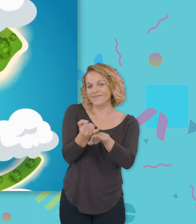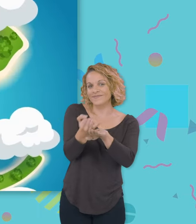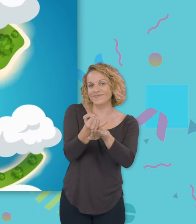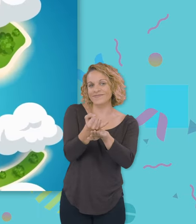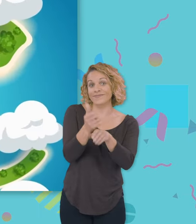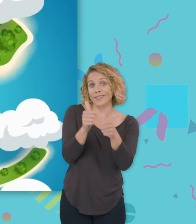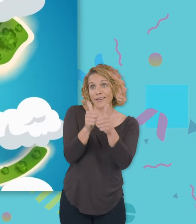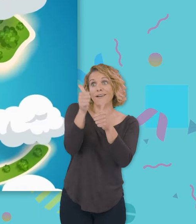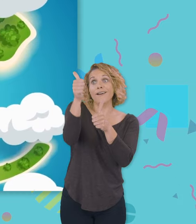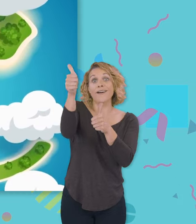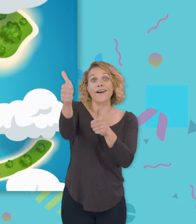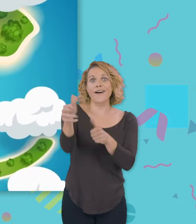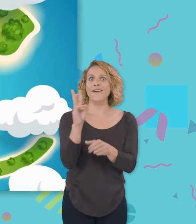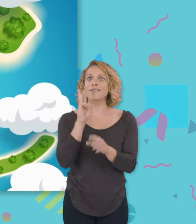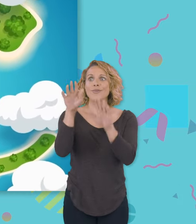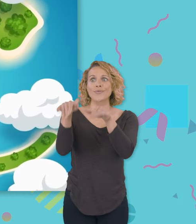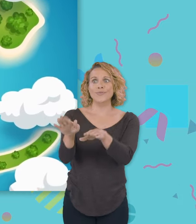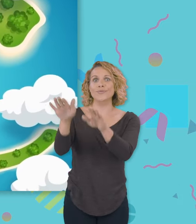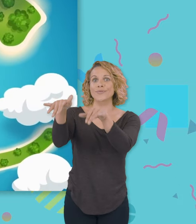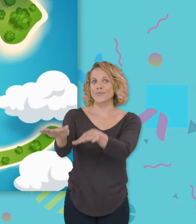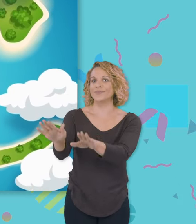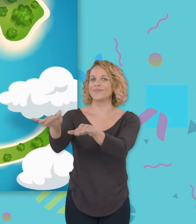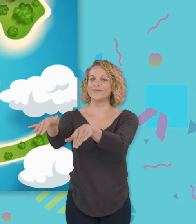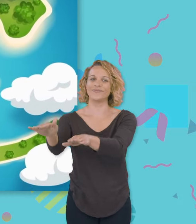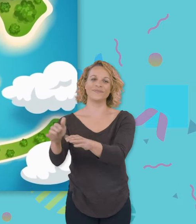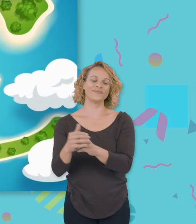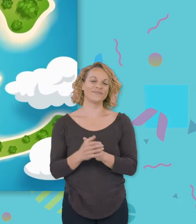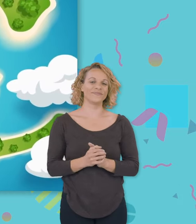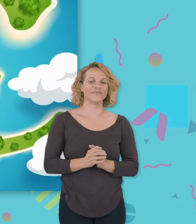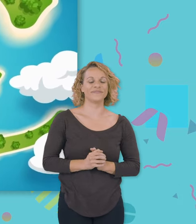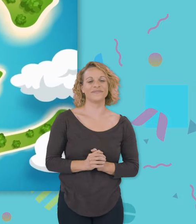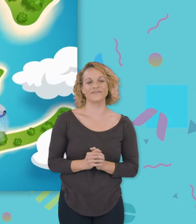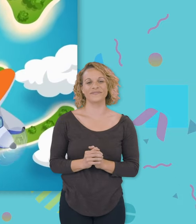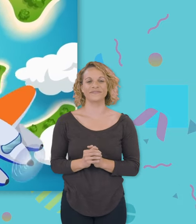Like tiny little islands way far out to sea.